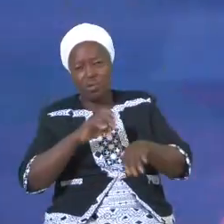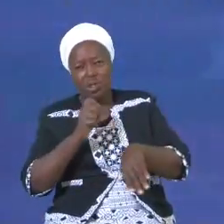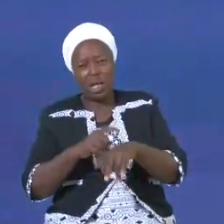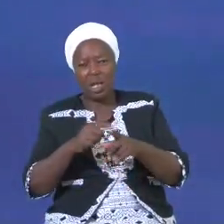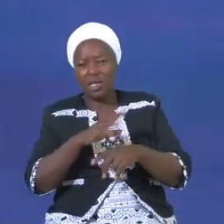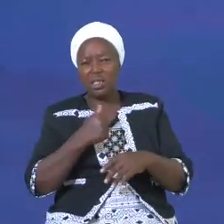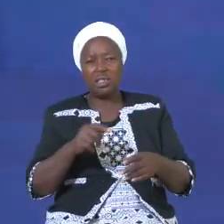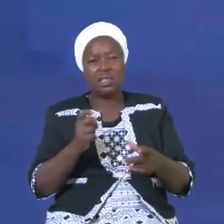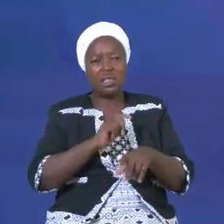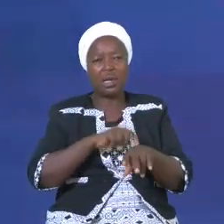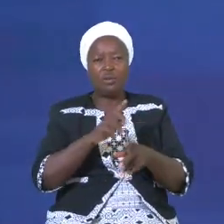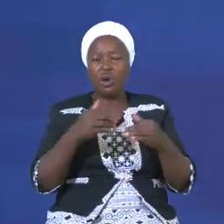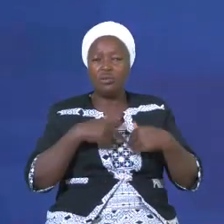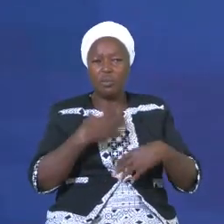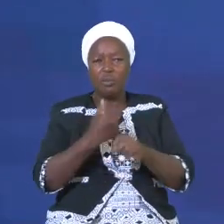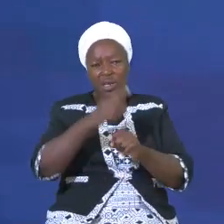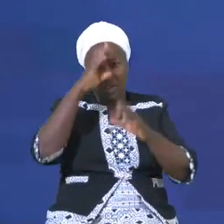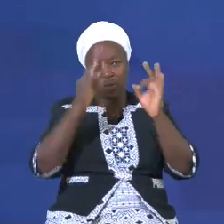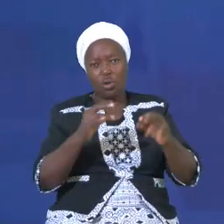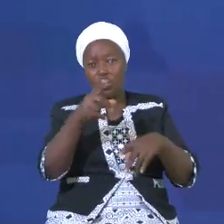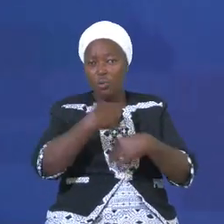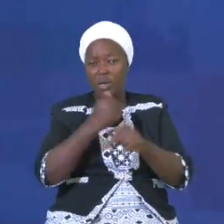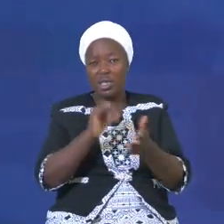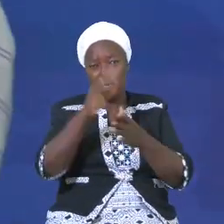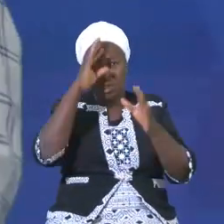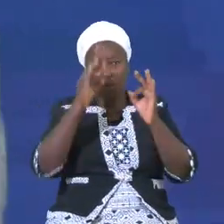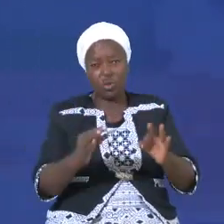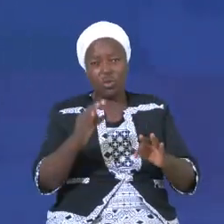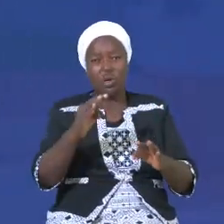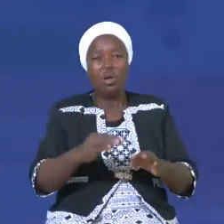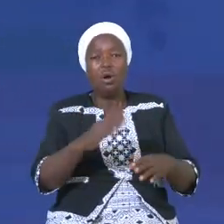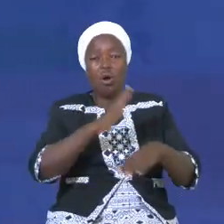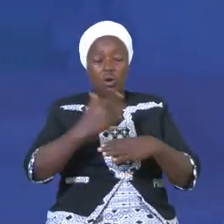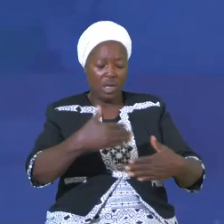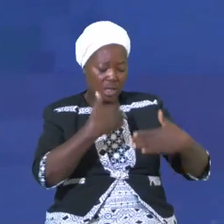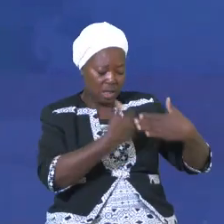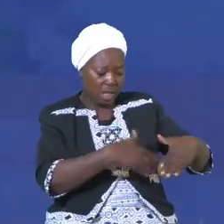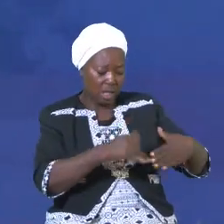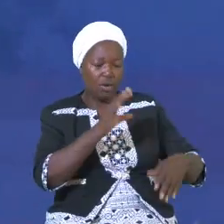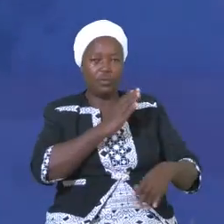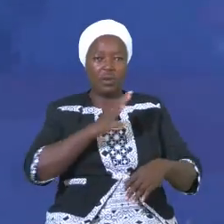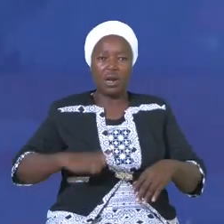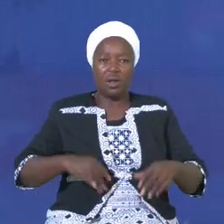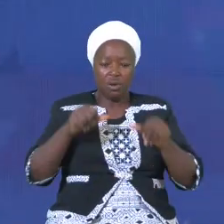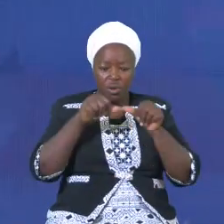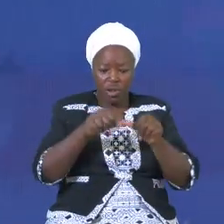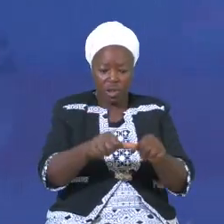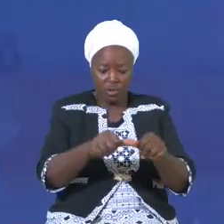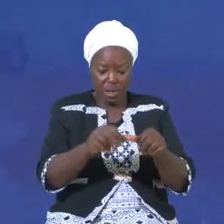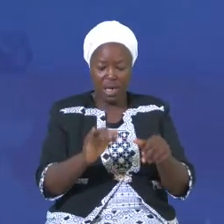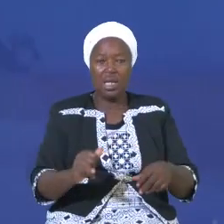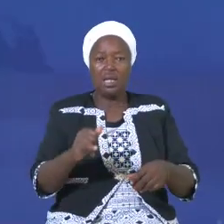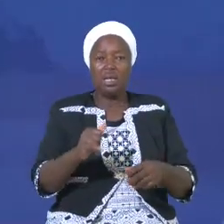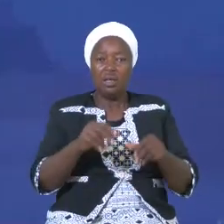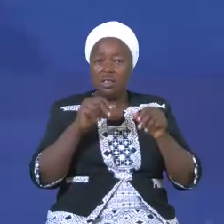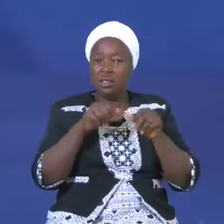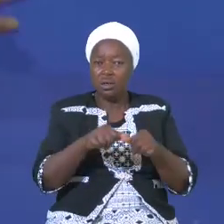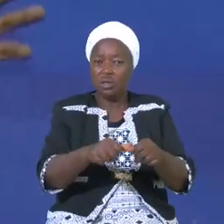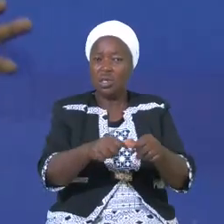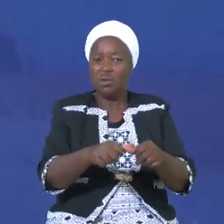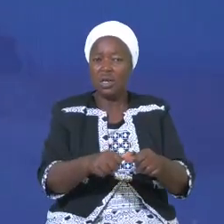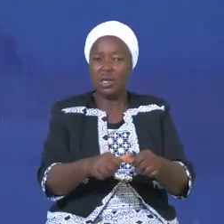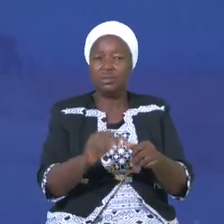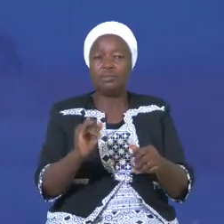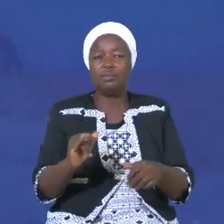make that decision on the side of christ consistently constantly continually